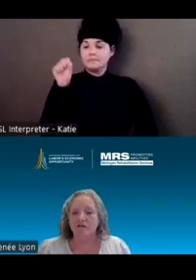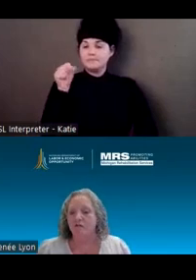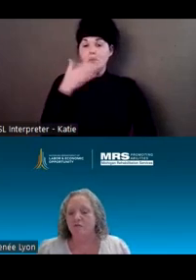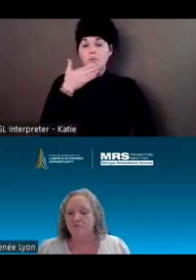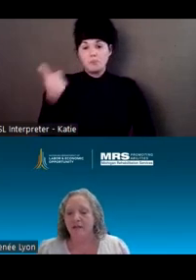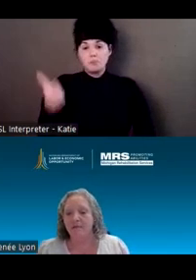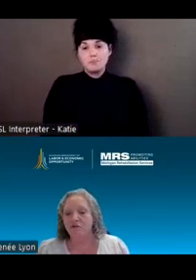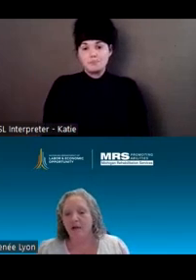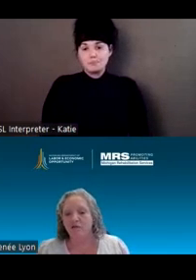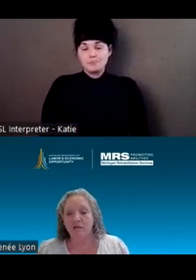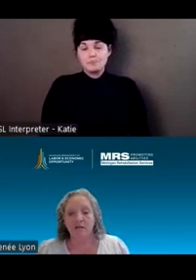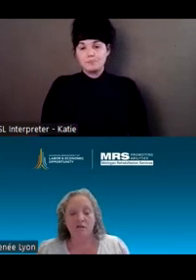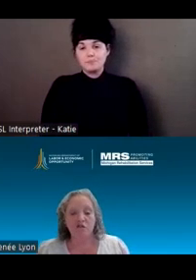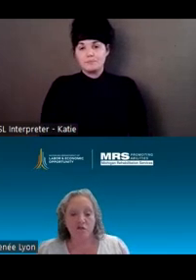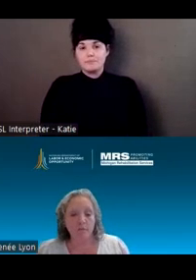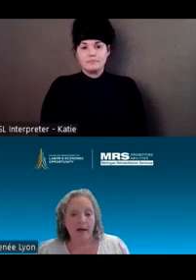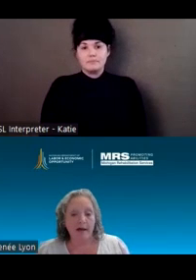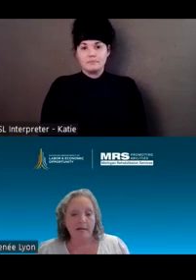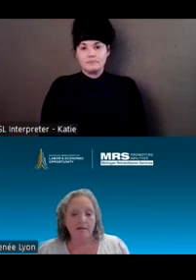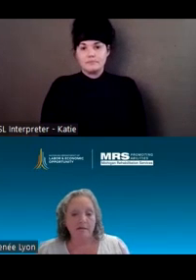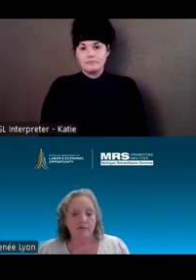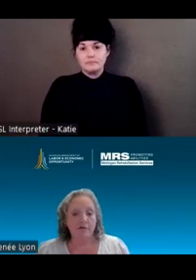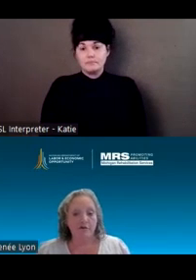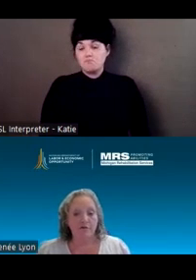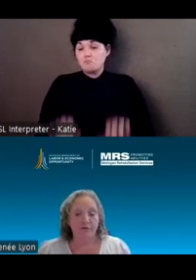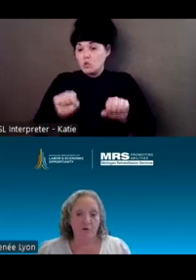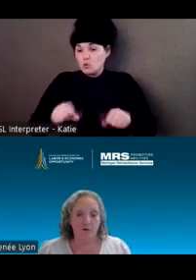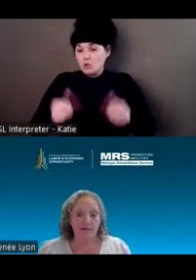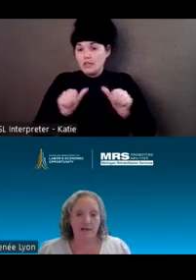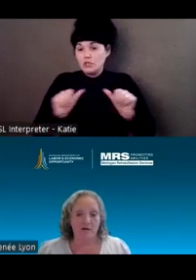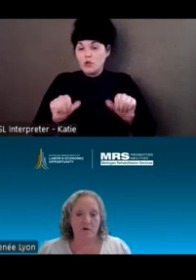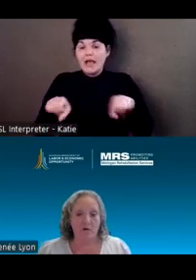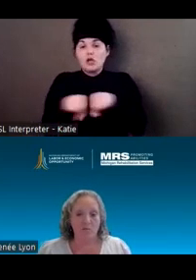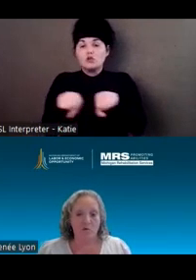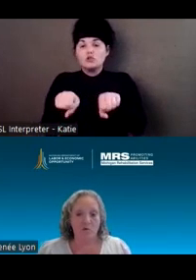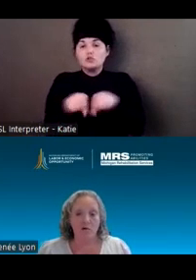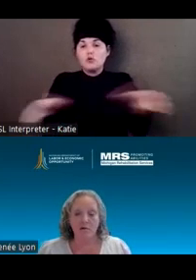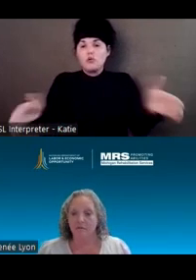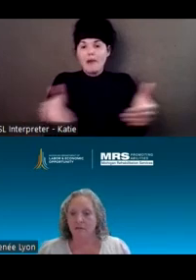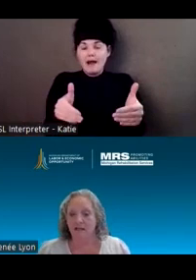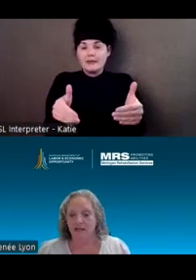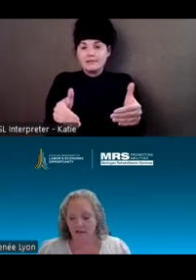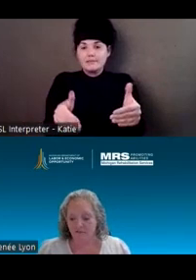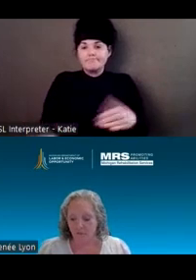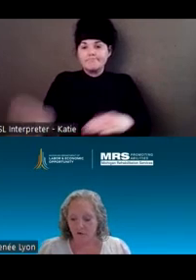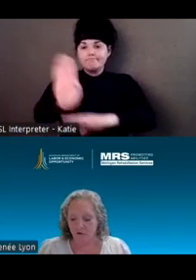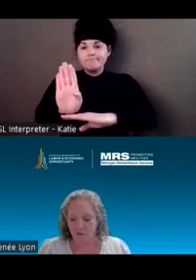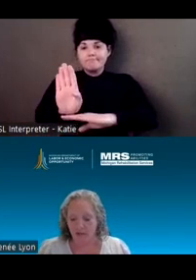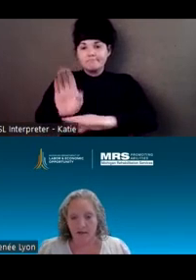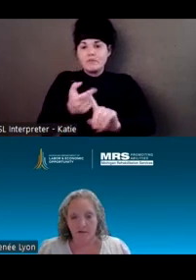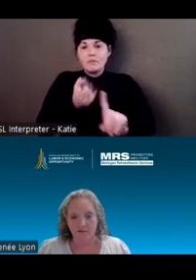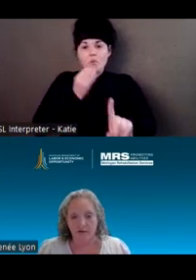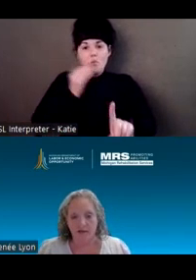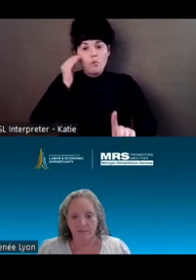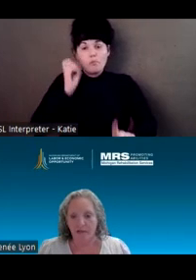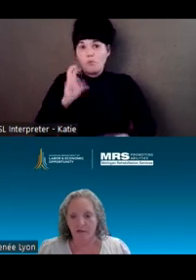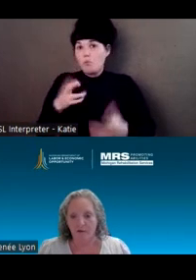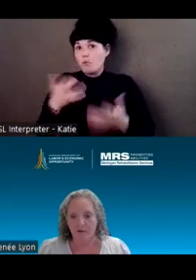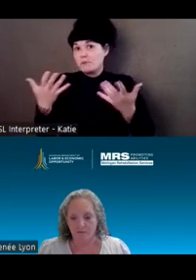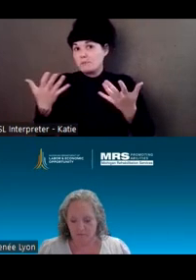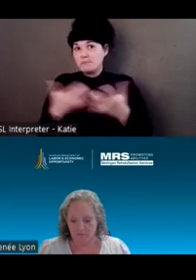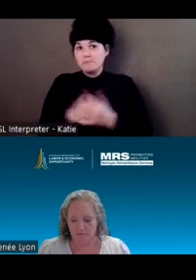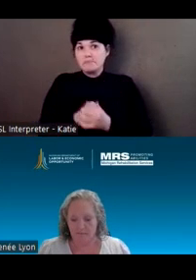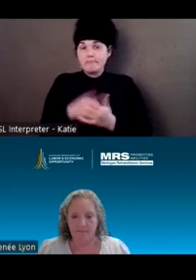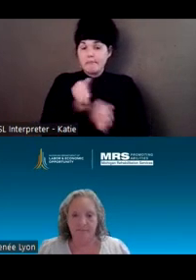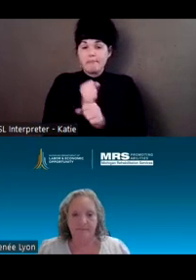could also maybe try using a shoebox for a footrest at home, or get even more creative and make